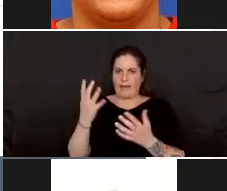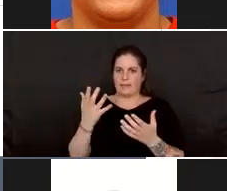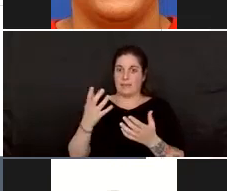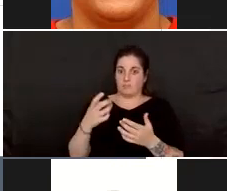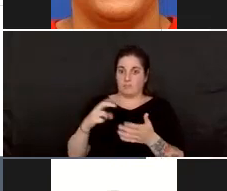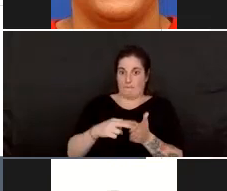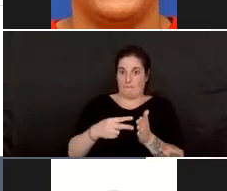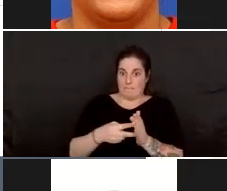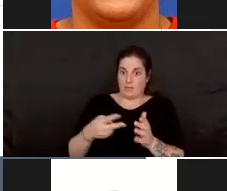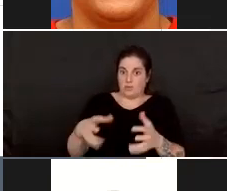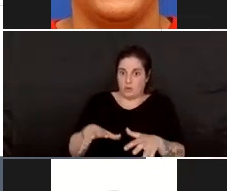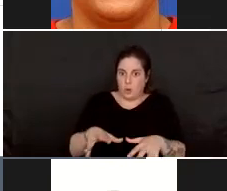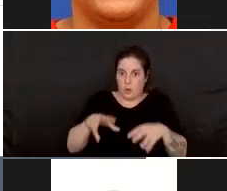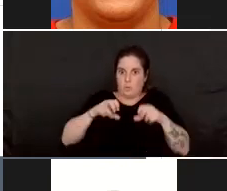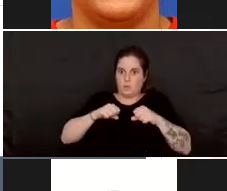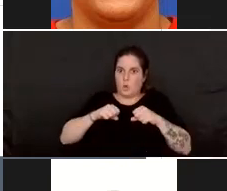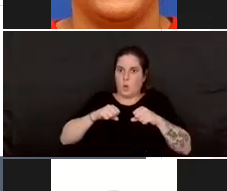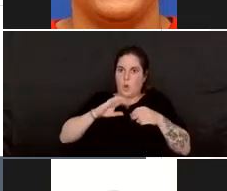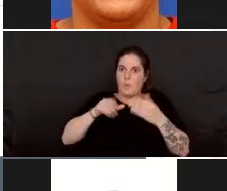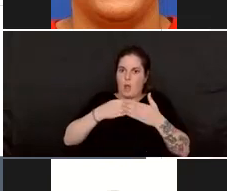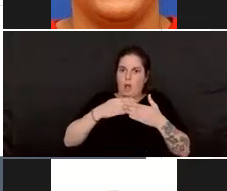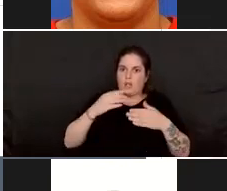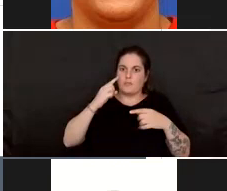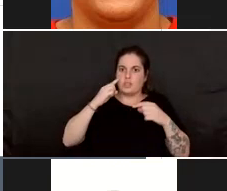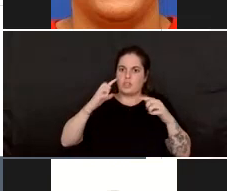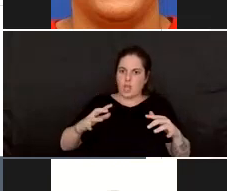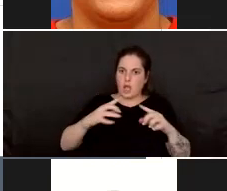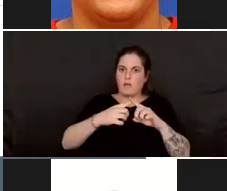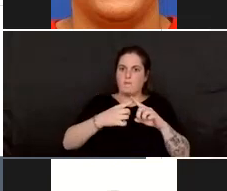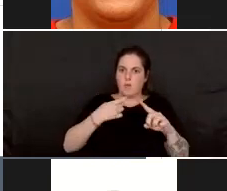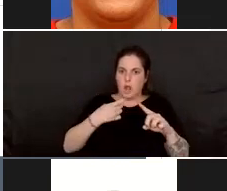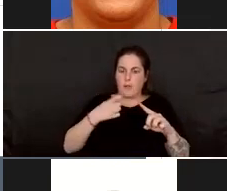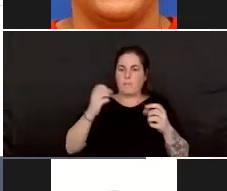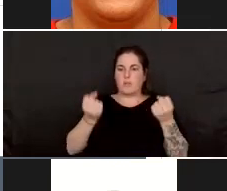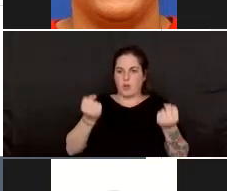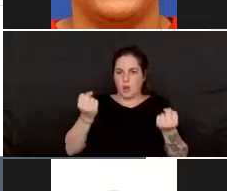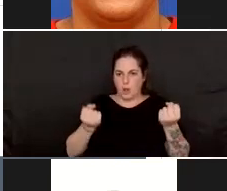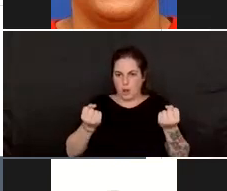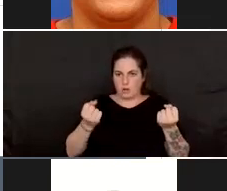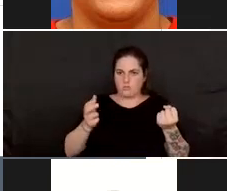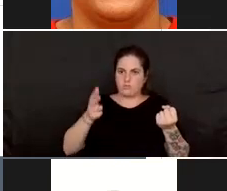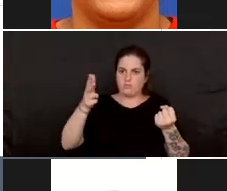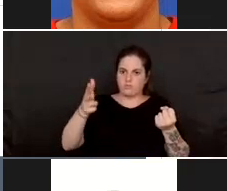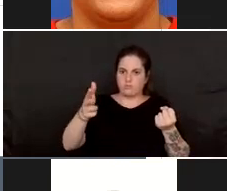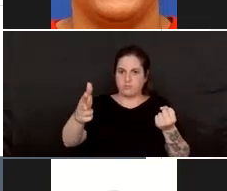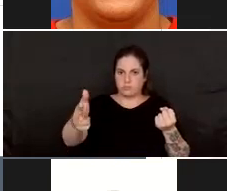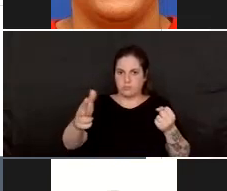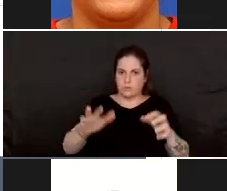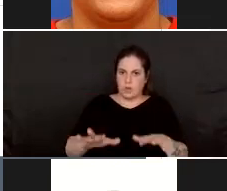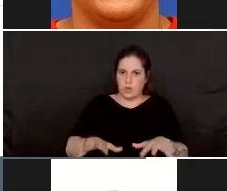bump, meaning you got to have a lot of force to compress that shock absorber. So it